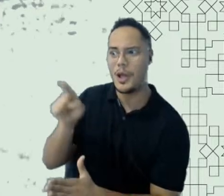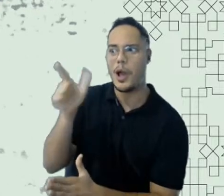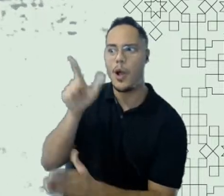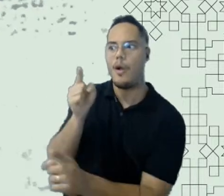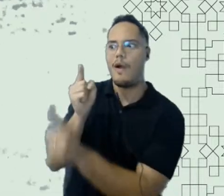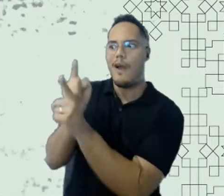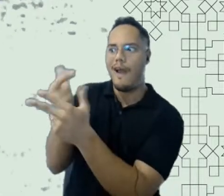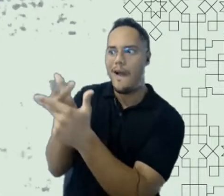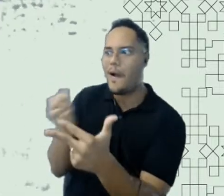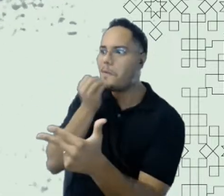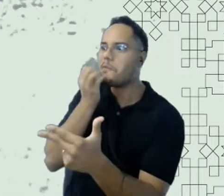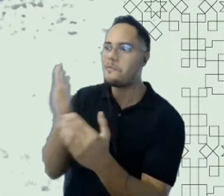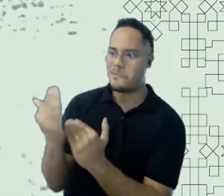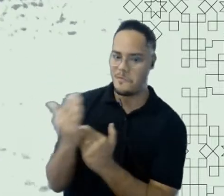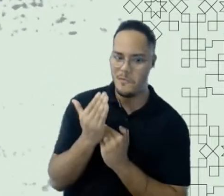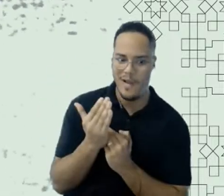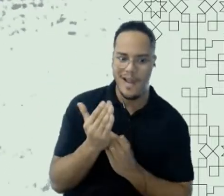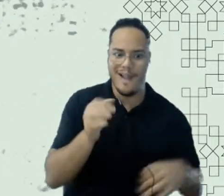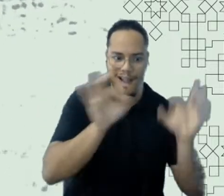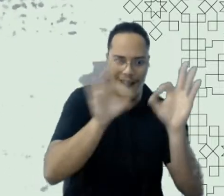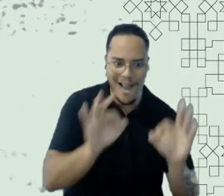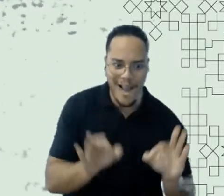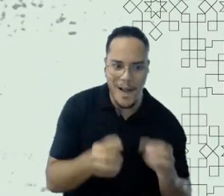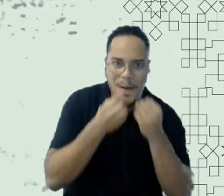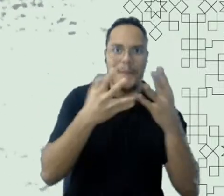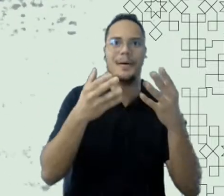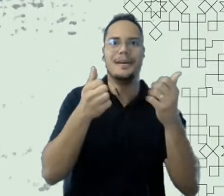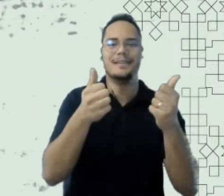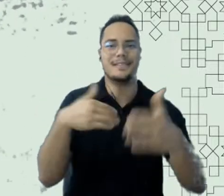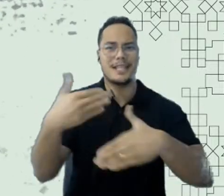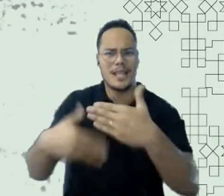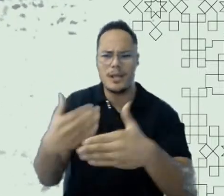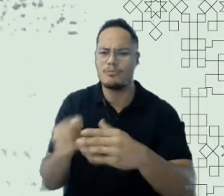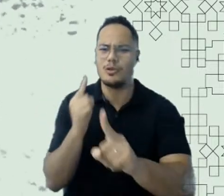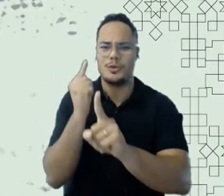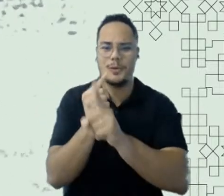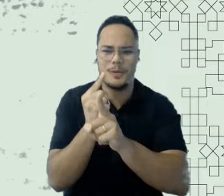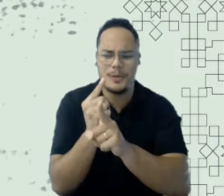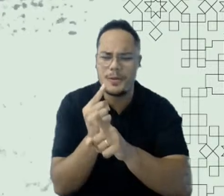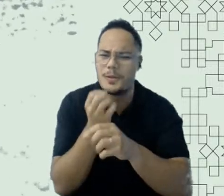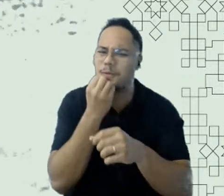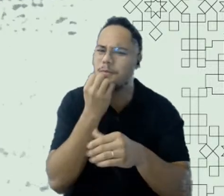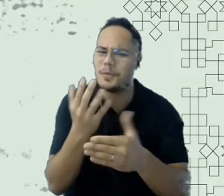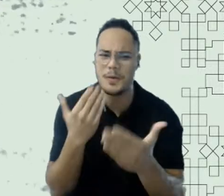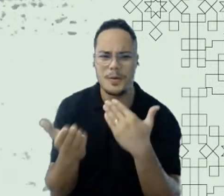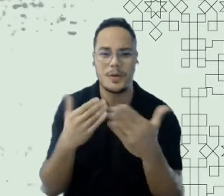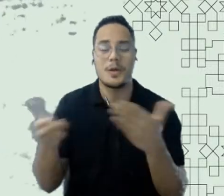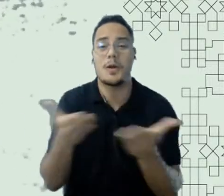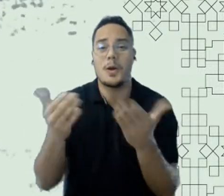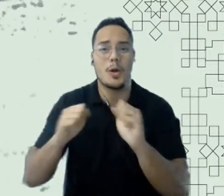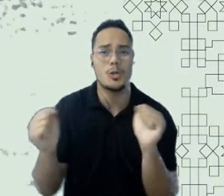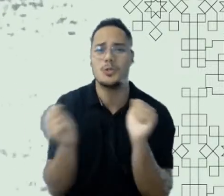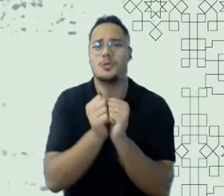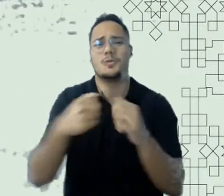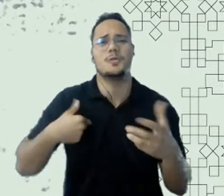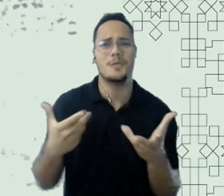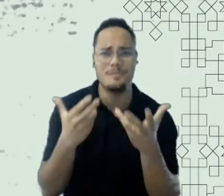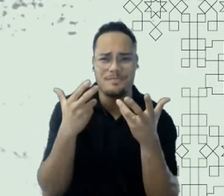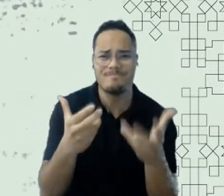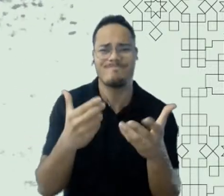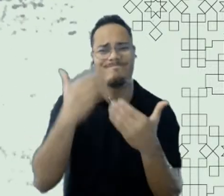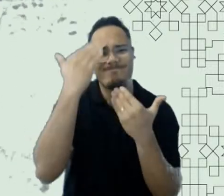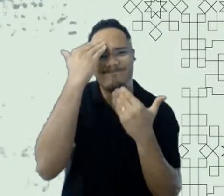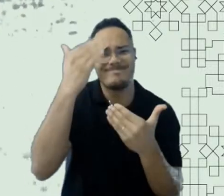then that's it. We are here, and I want to thank her again for her generosity in sharing